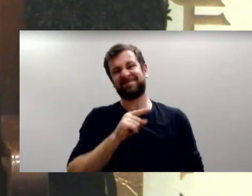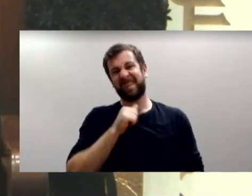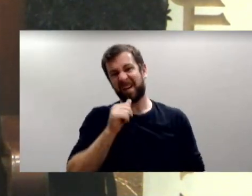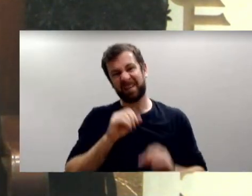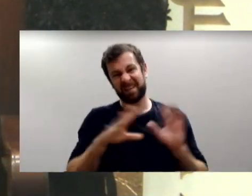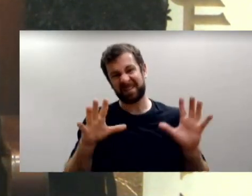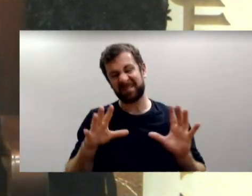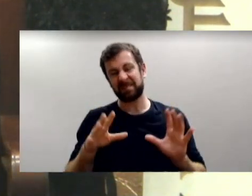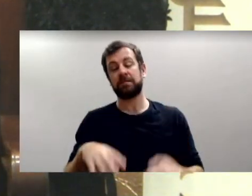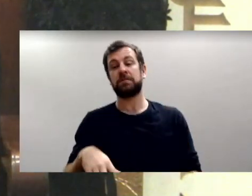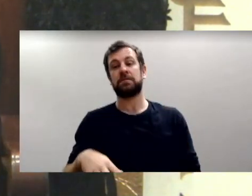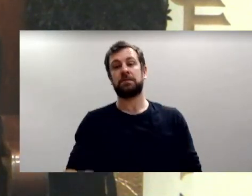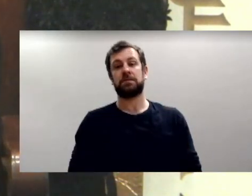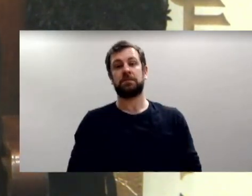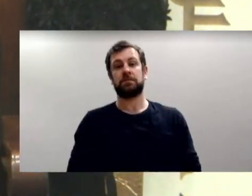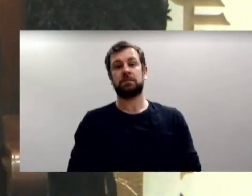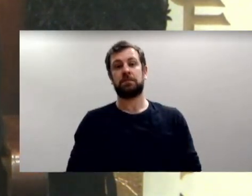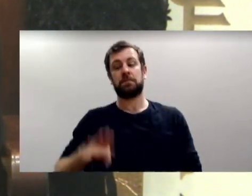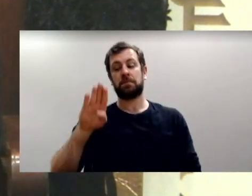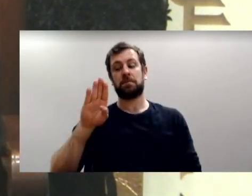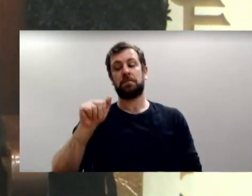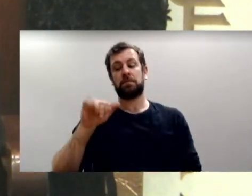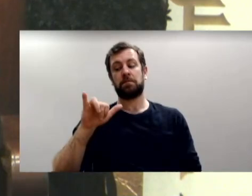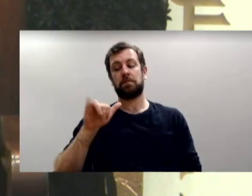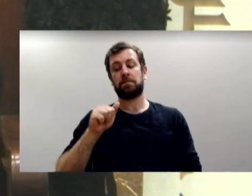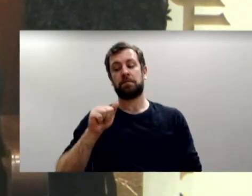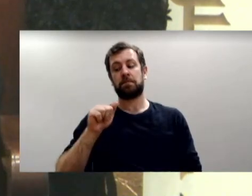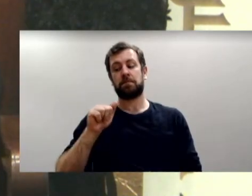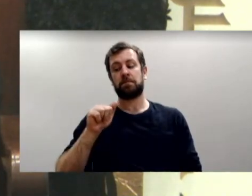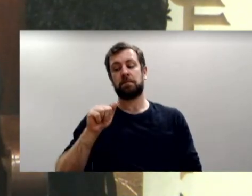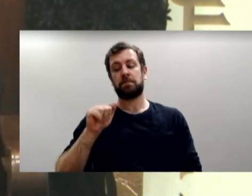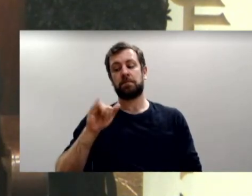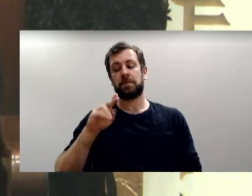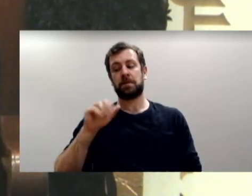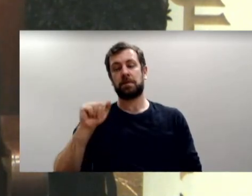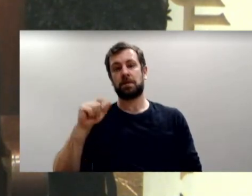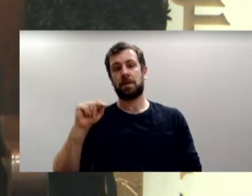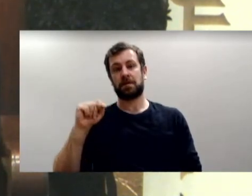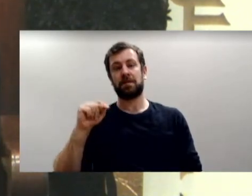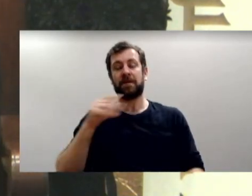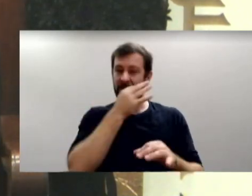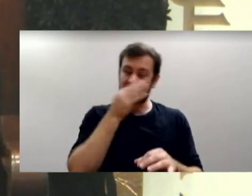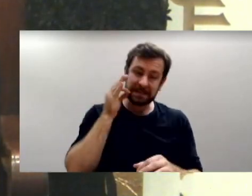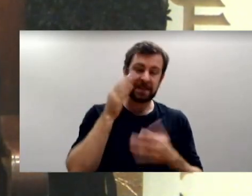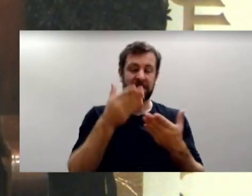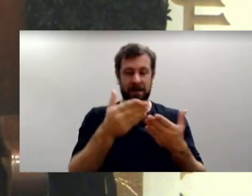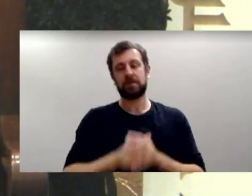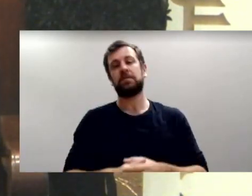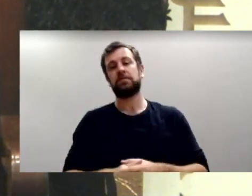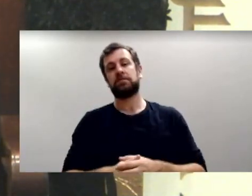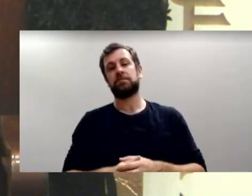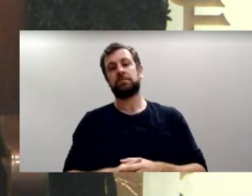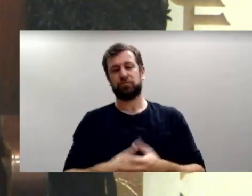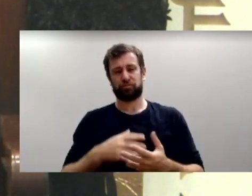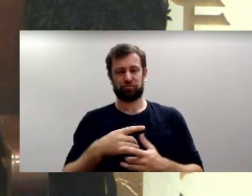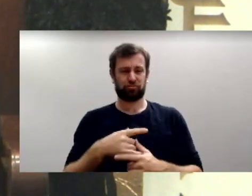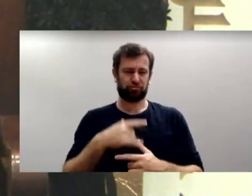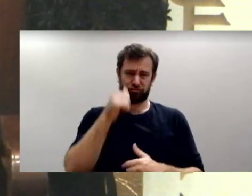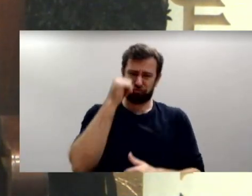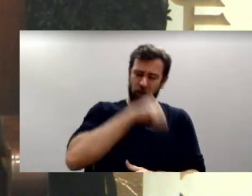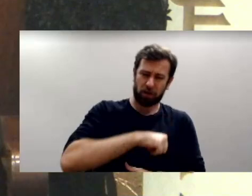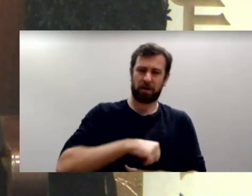When it comes to the bayyinat, for example, the issue of fasting is there, intoxicants and gambling is there,